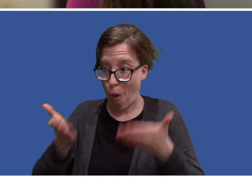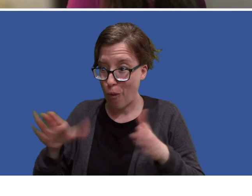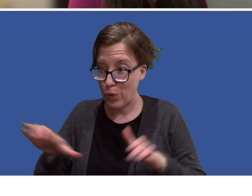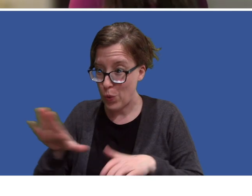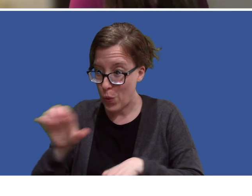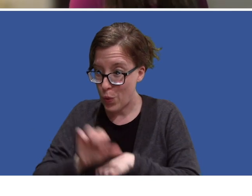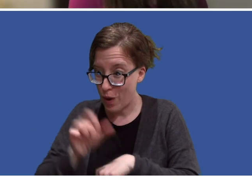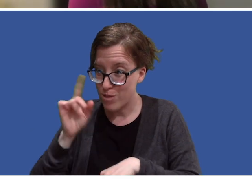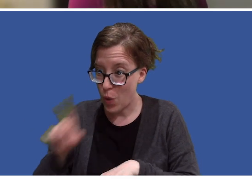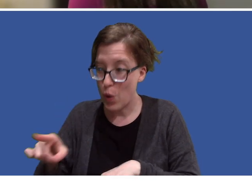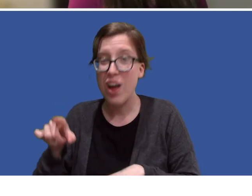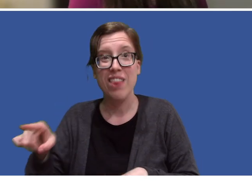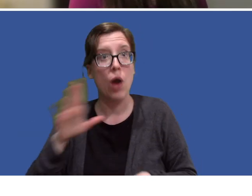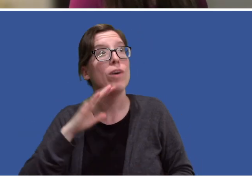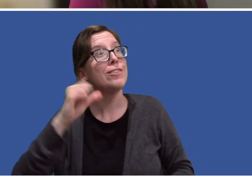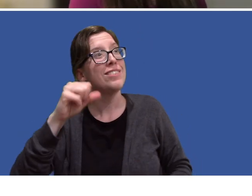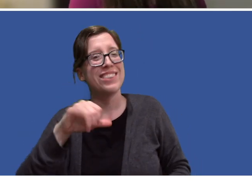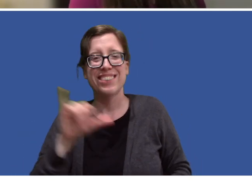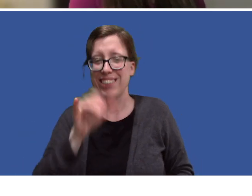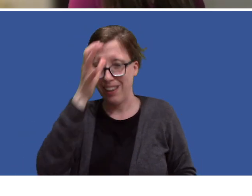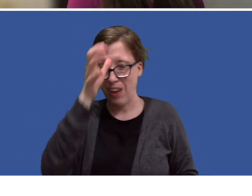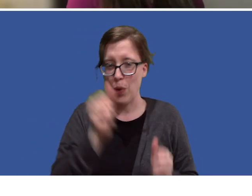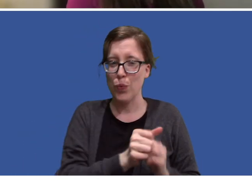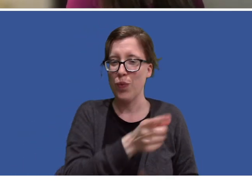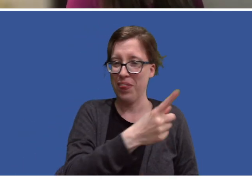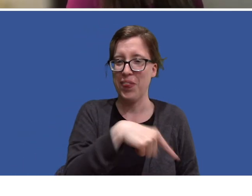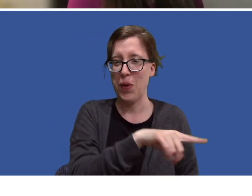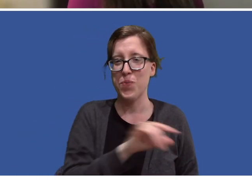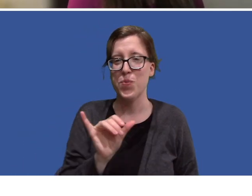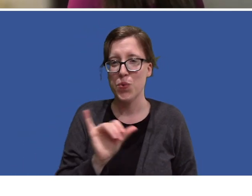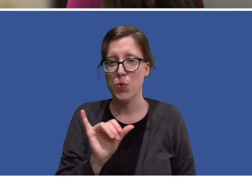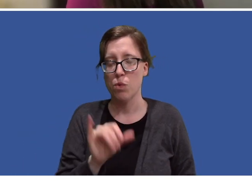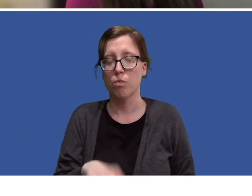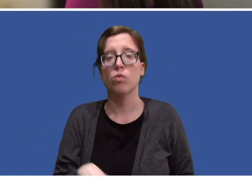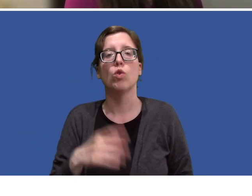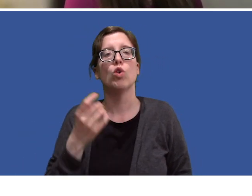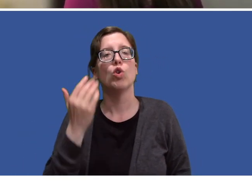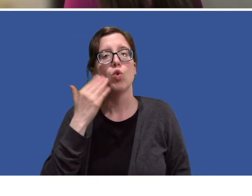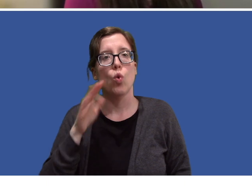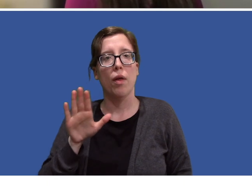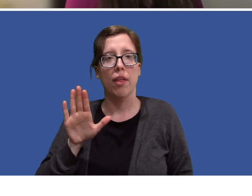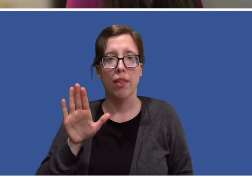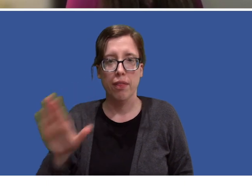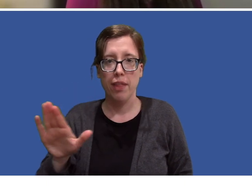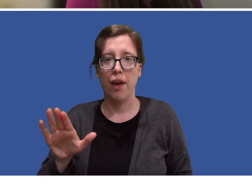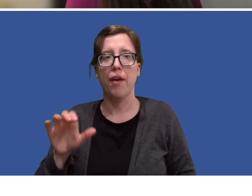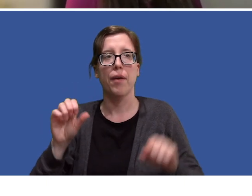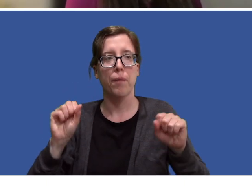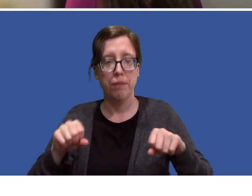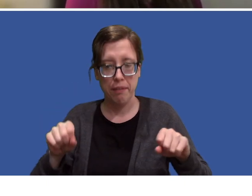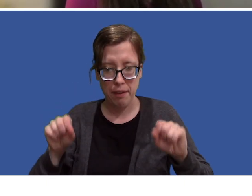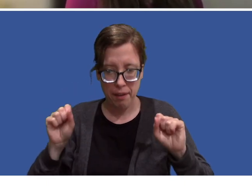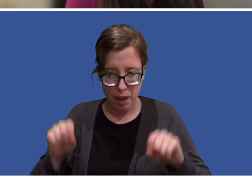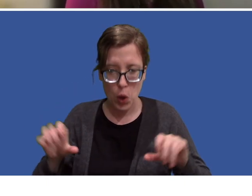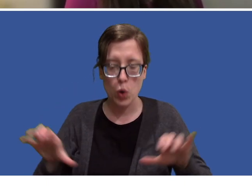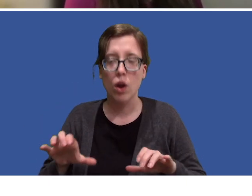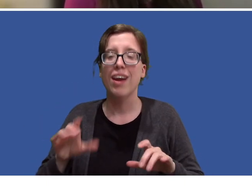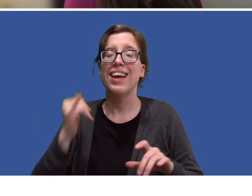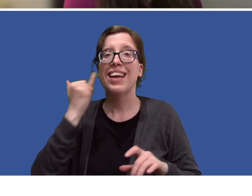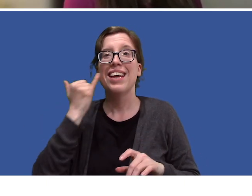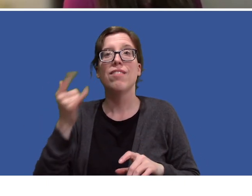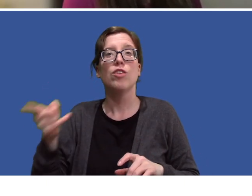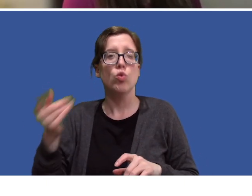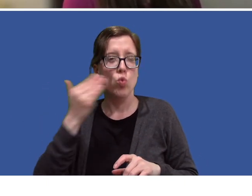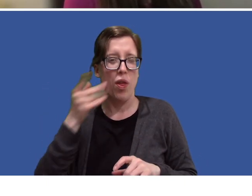student and his or her abilities, offer the support when you know that they're needing it or when you see maybe